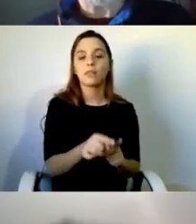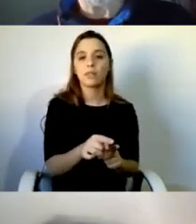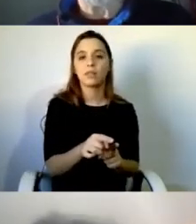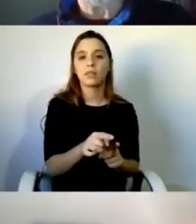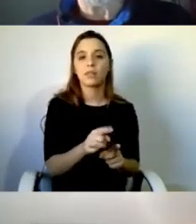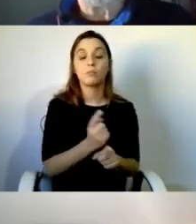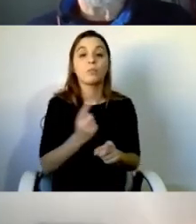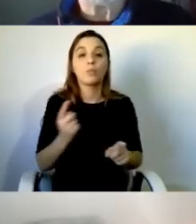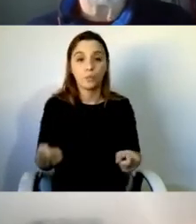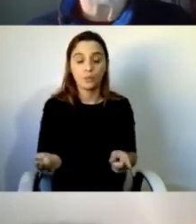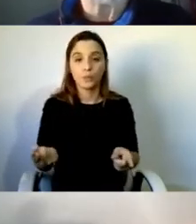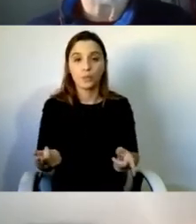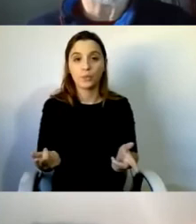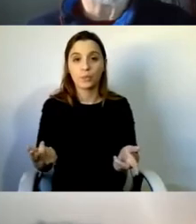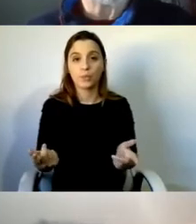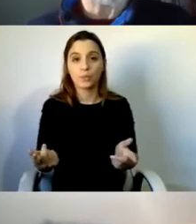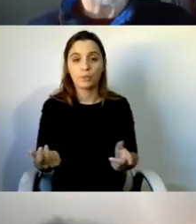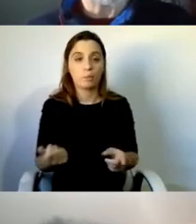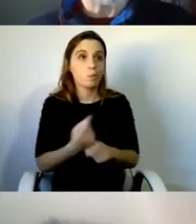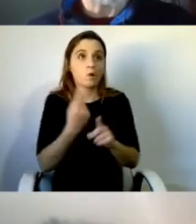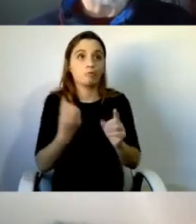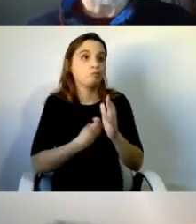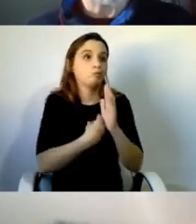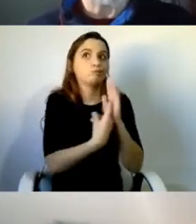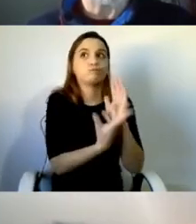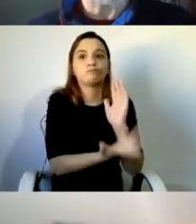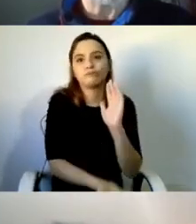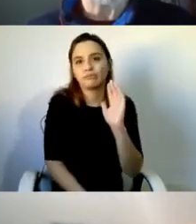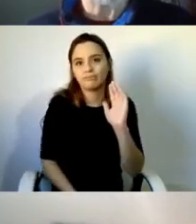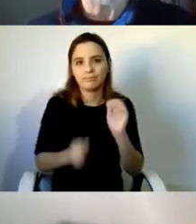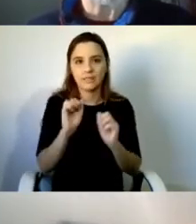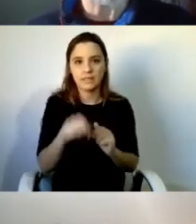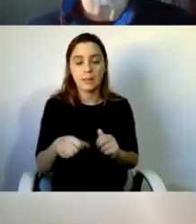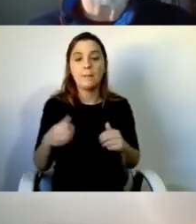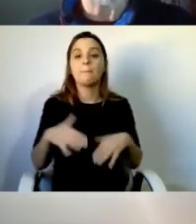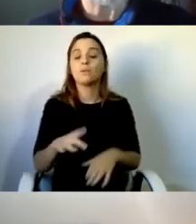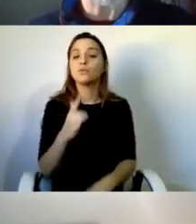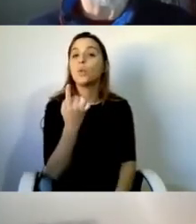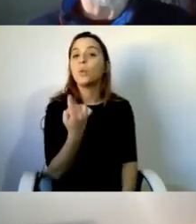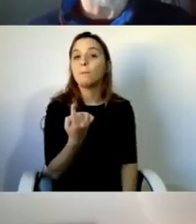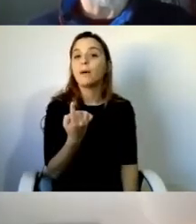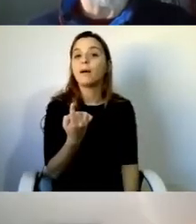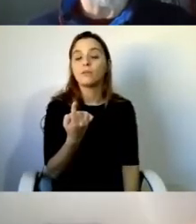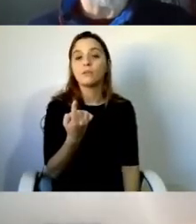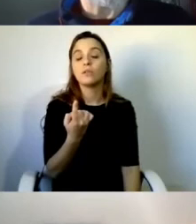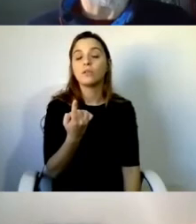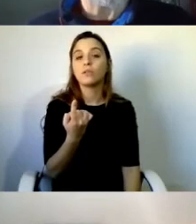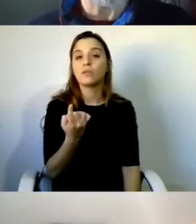many reasons, but one of them being the very low per hour rate of payment.